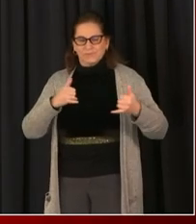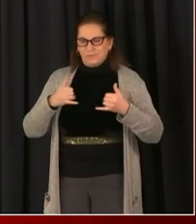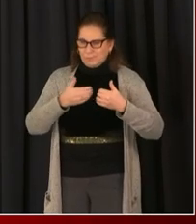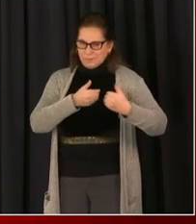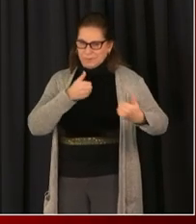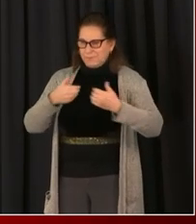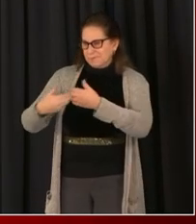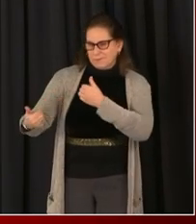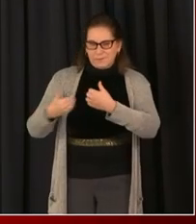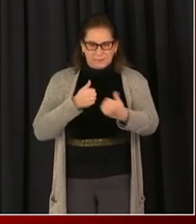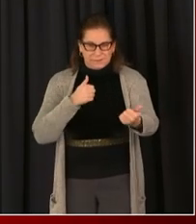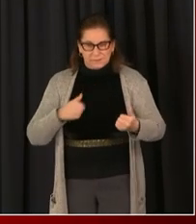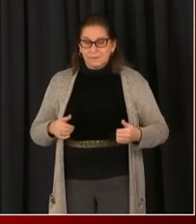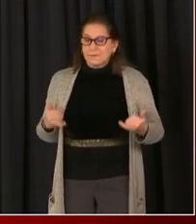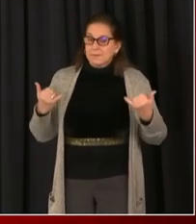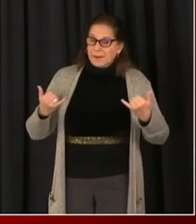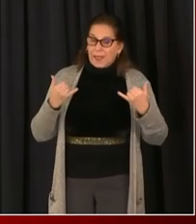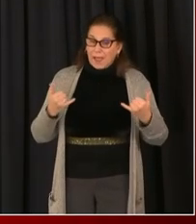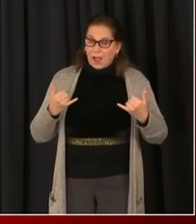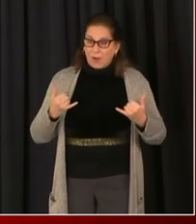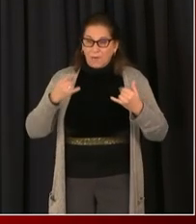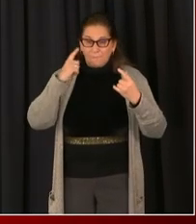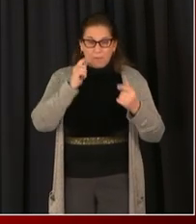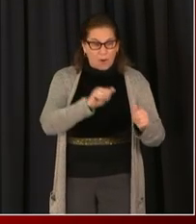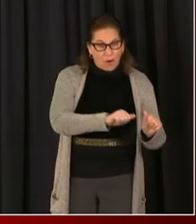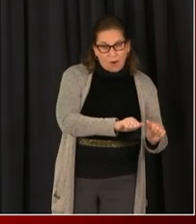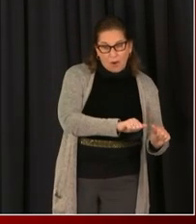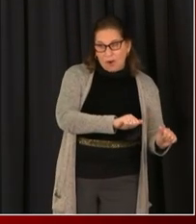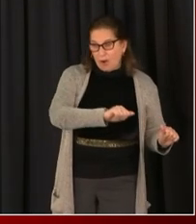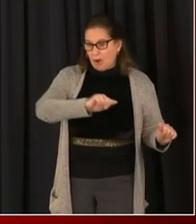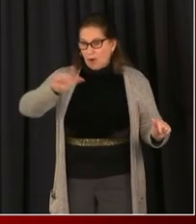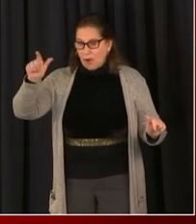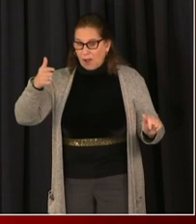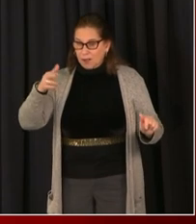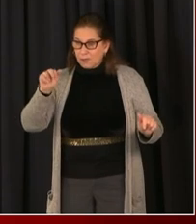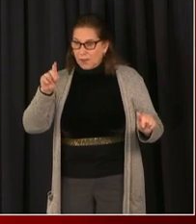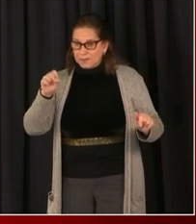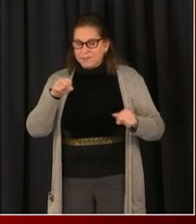And for all grades, physical education classes must not